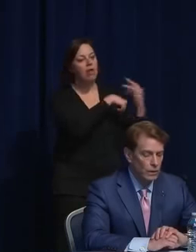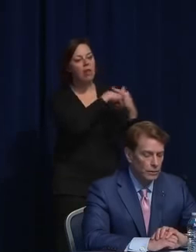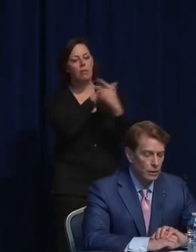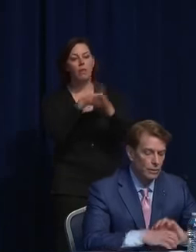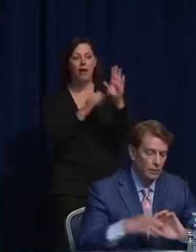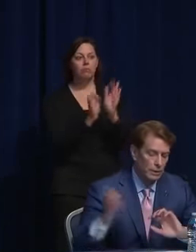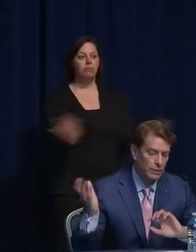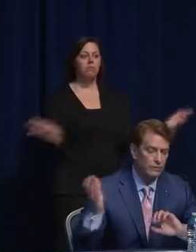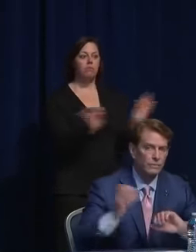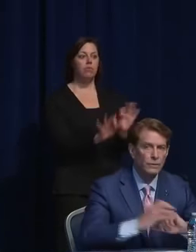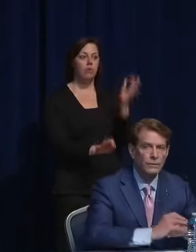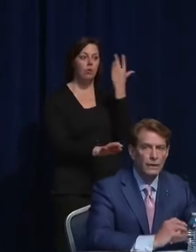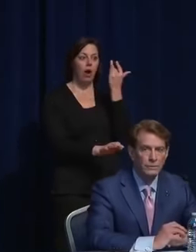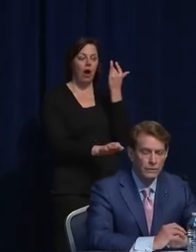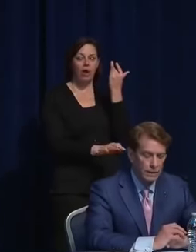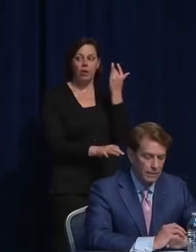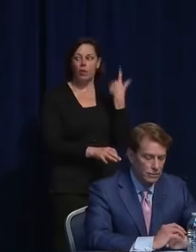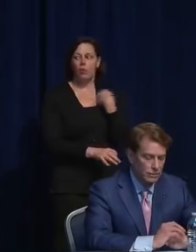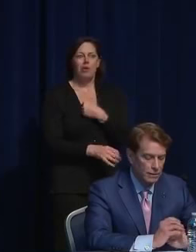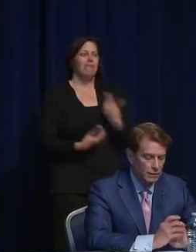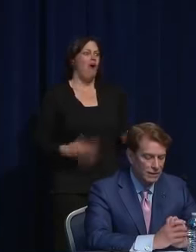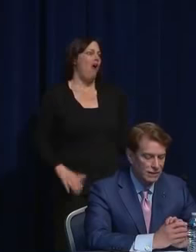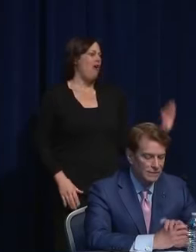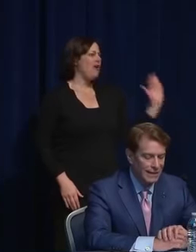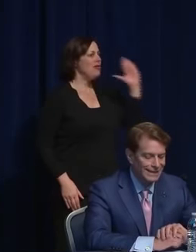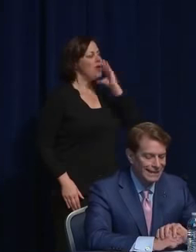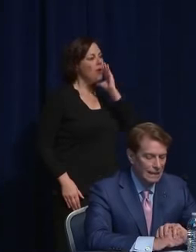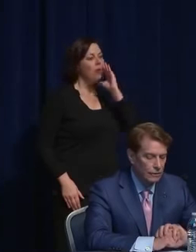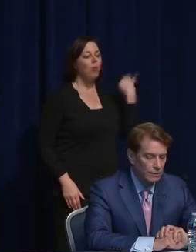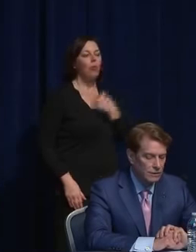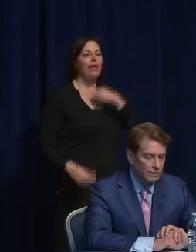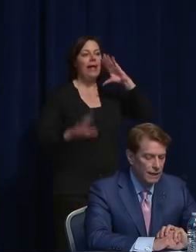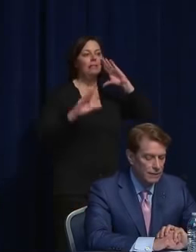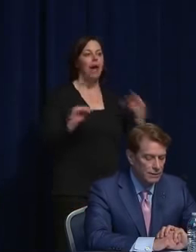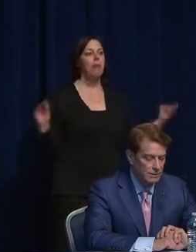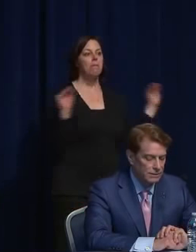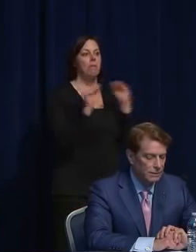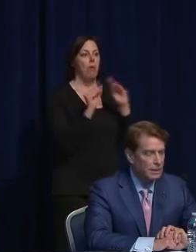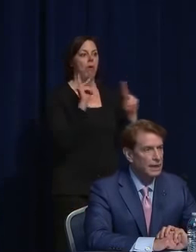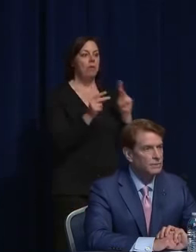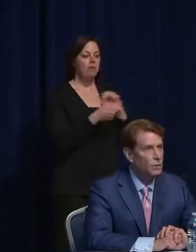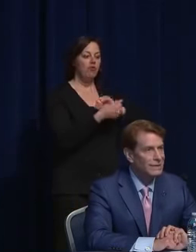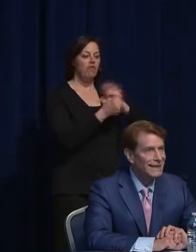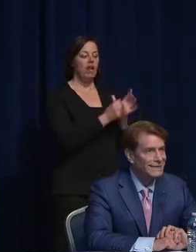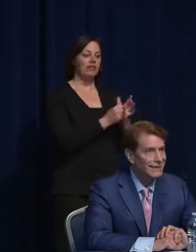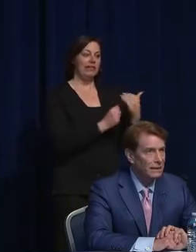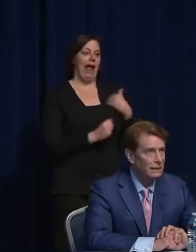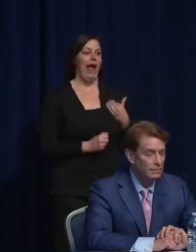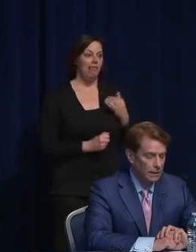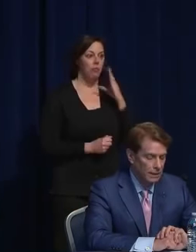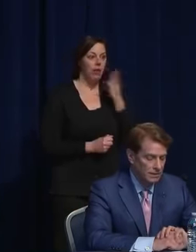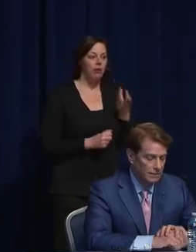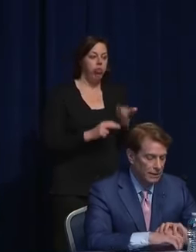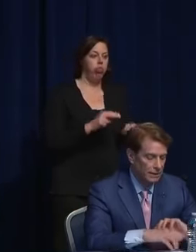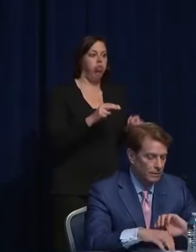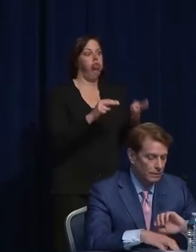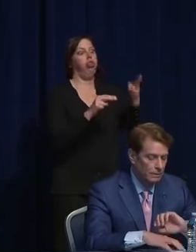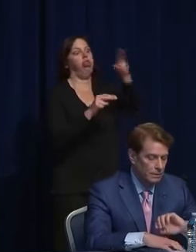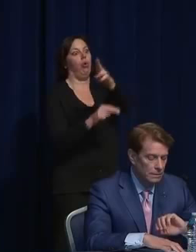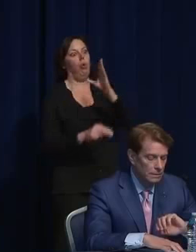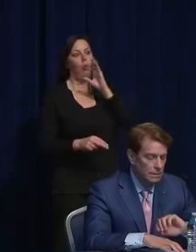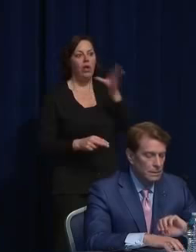we all know, and we heard from both the governor and the commissioner, that we expect an increase of cases as more testing becomes